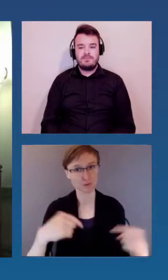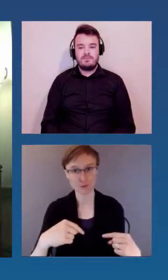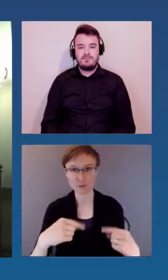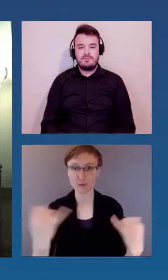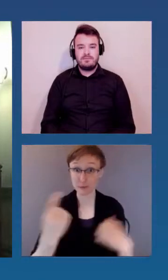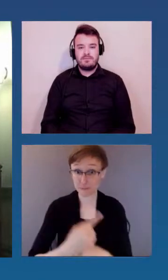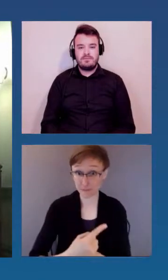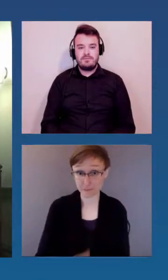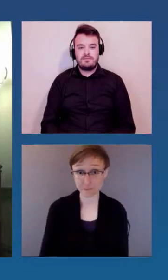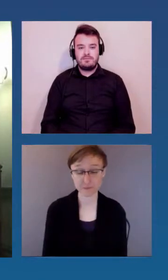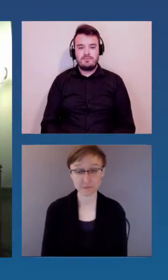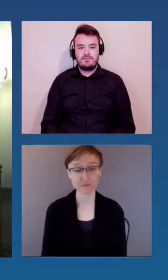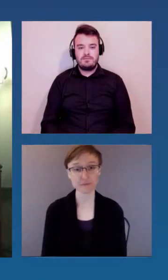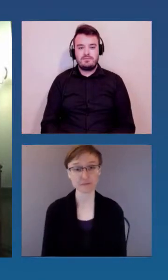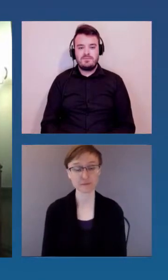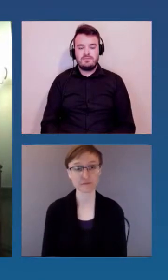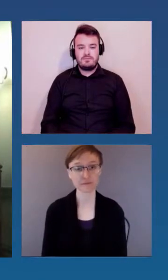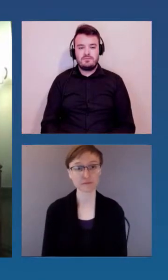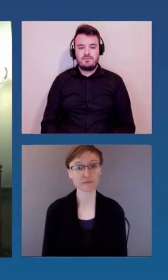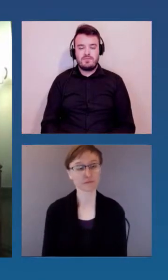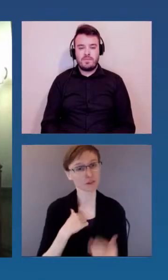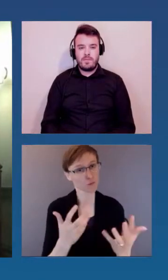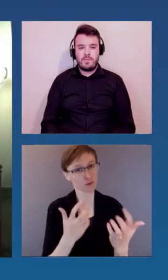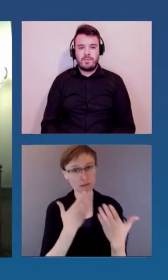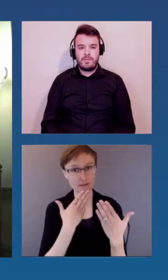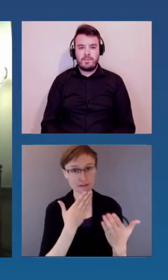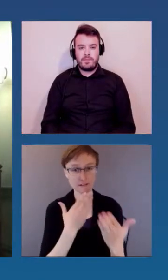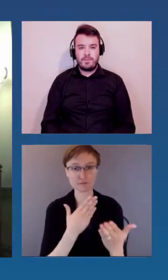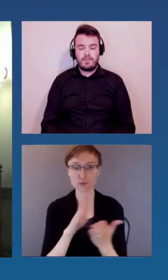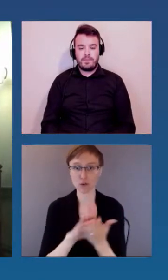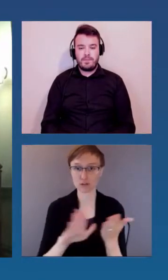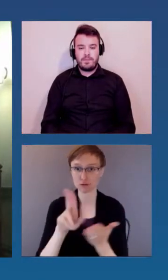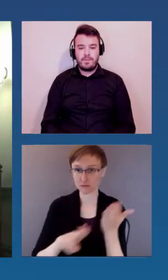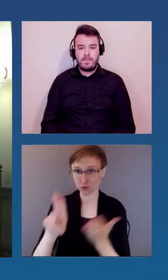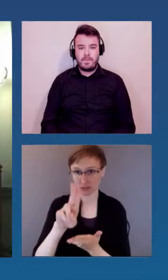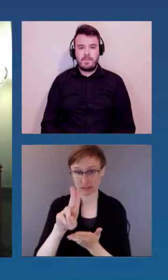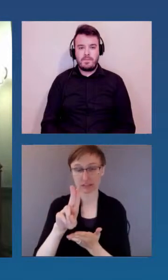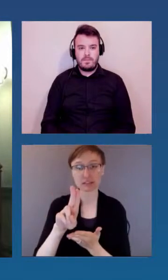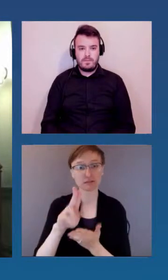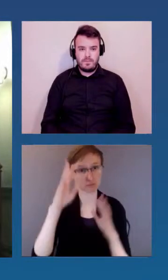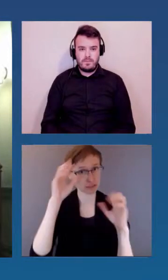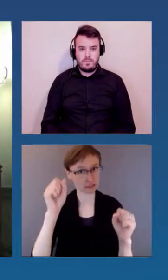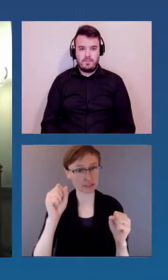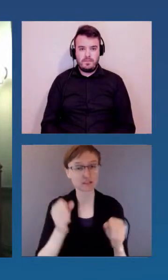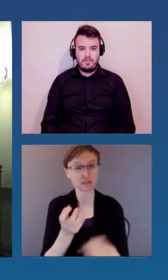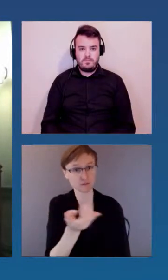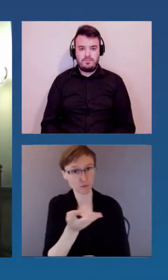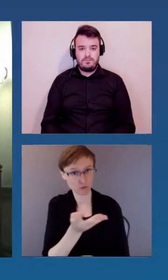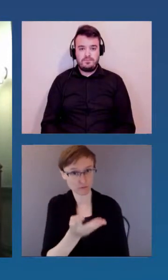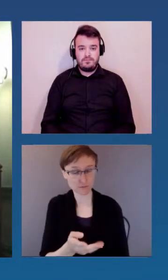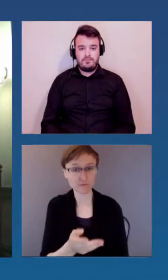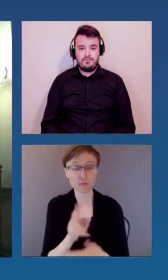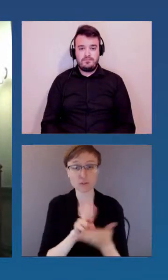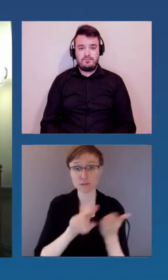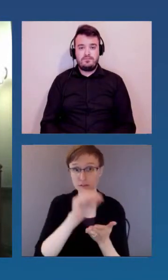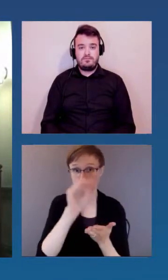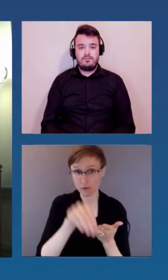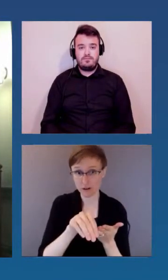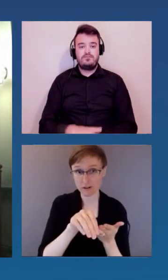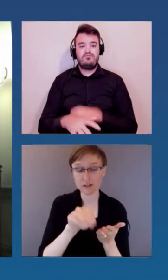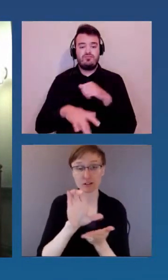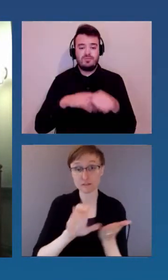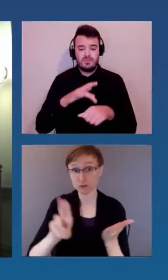In particular, I'd like to thank the presidents of our 4 post-secondary institutions, L'Université d'Ottawa, Carleton University, La Cité,